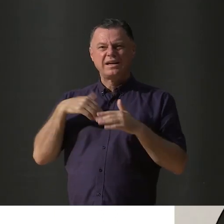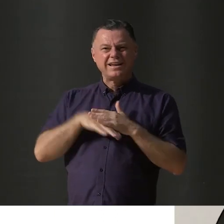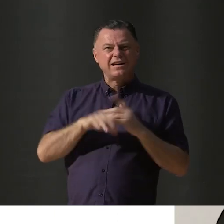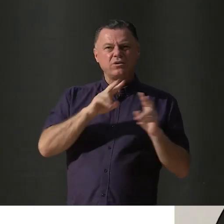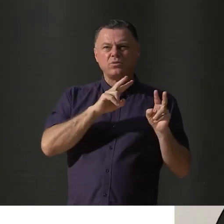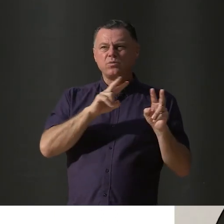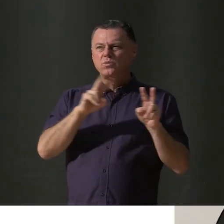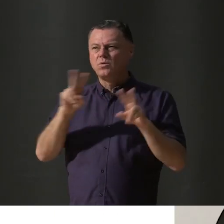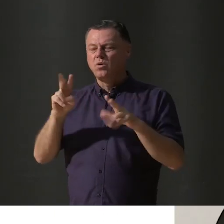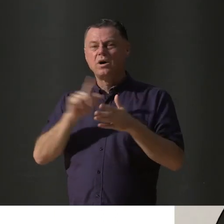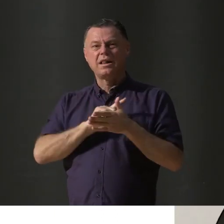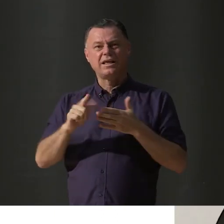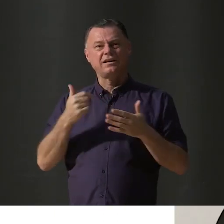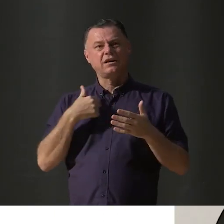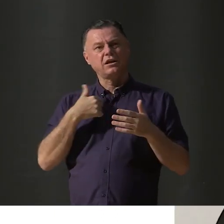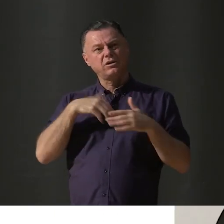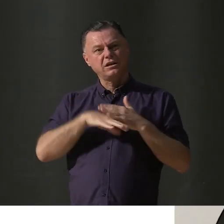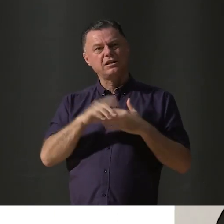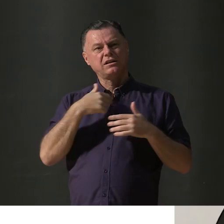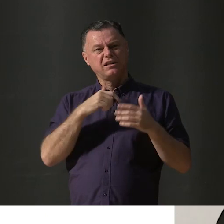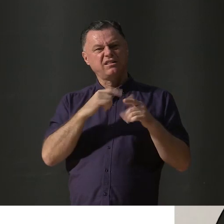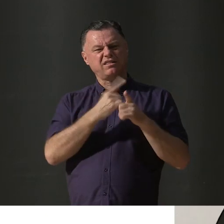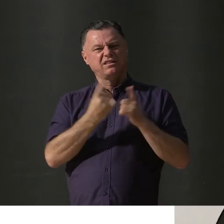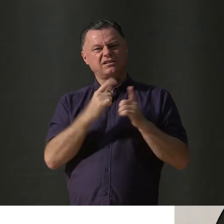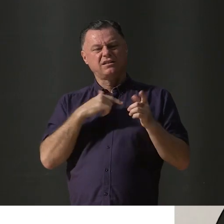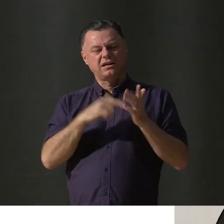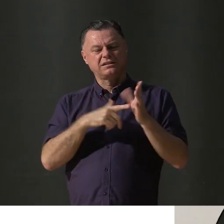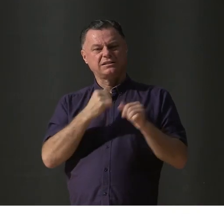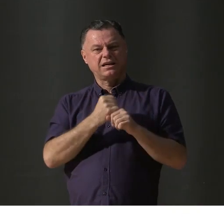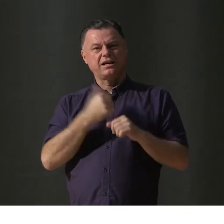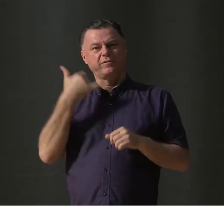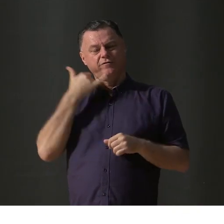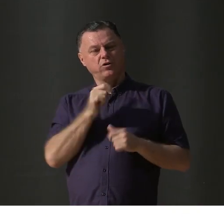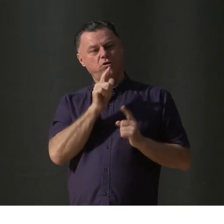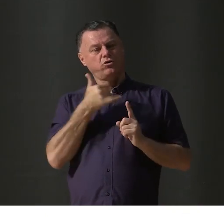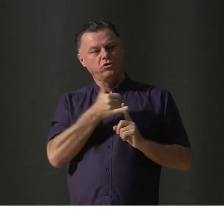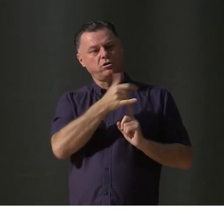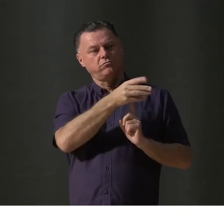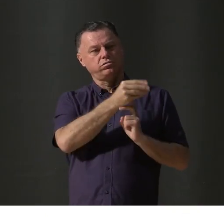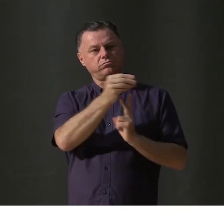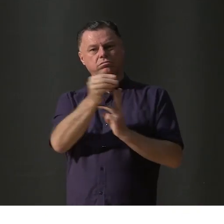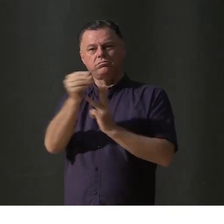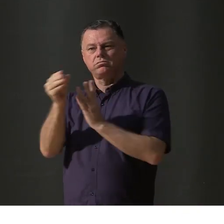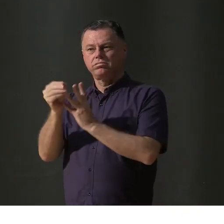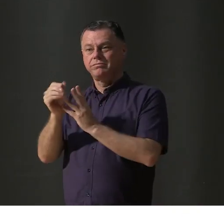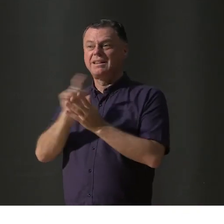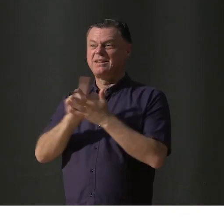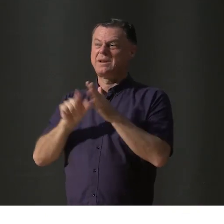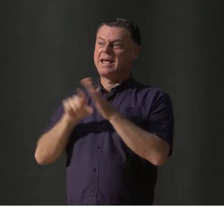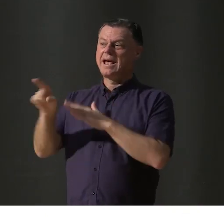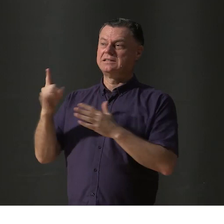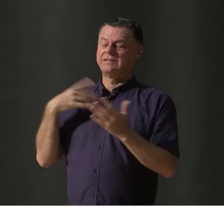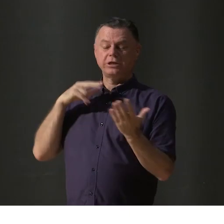objects that can be viewed later online. As you can see, technology creates new opportunities and